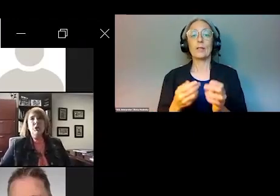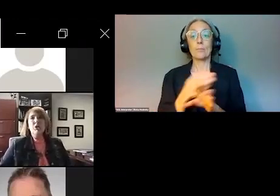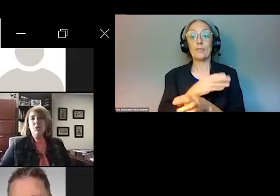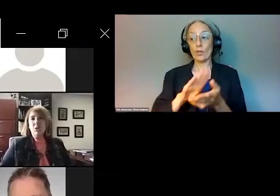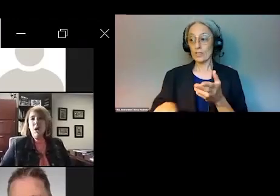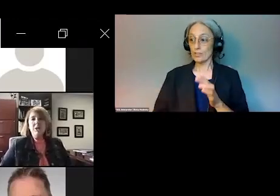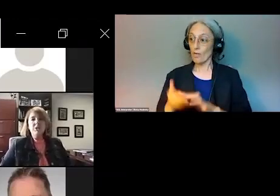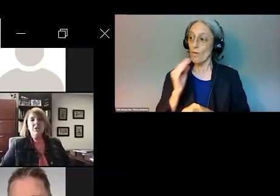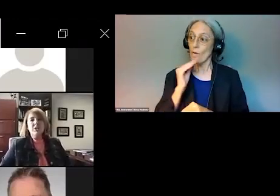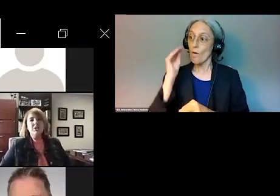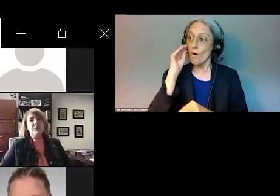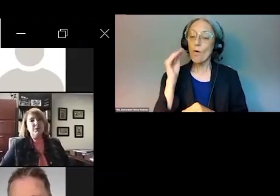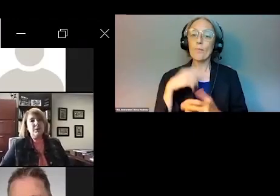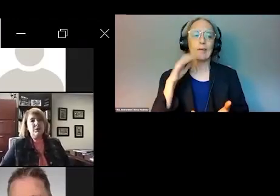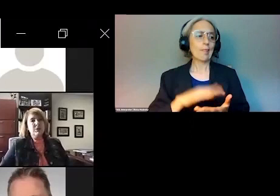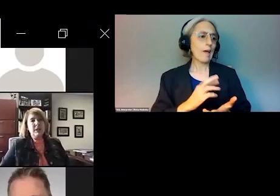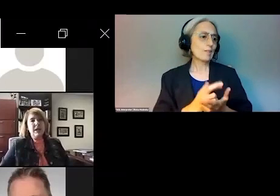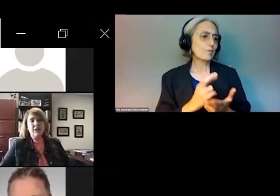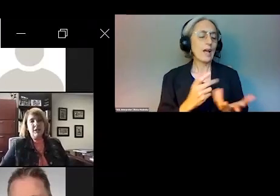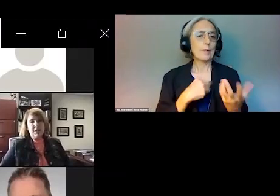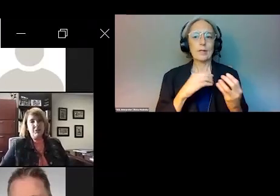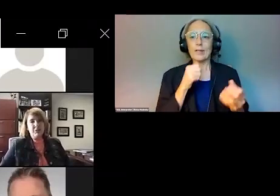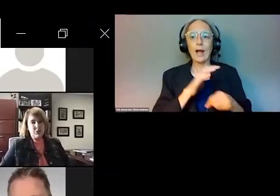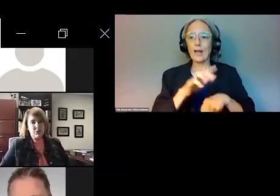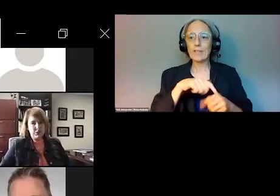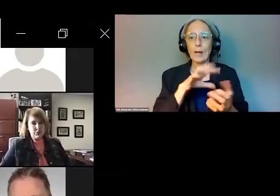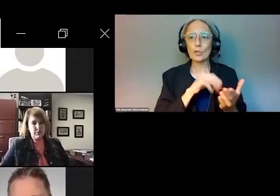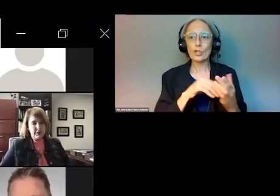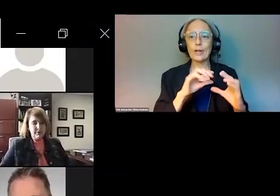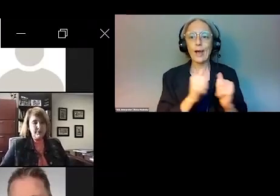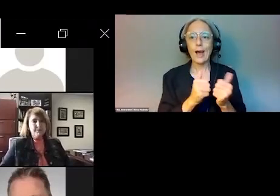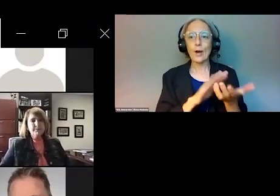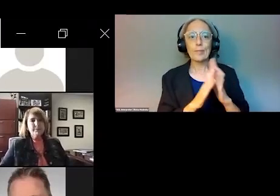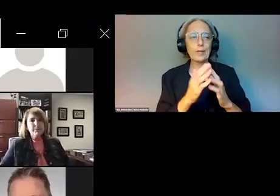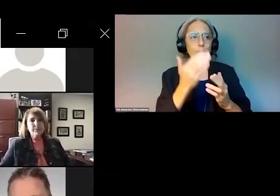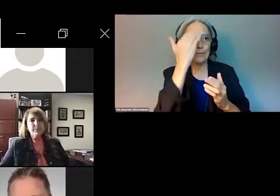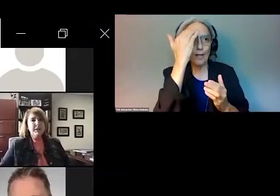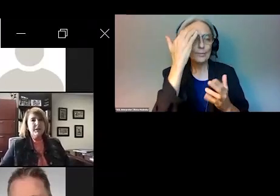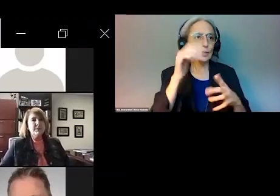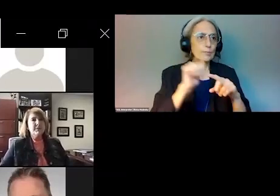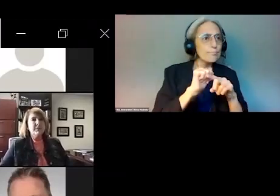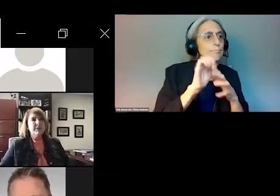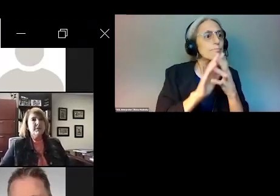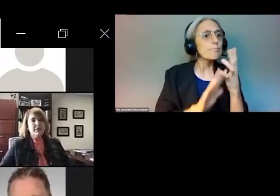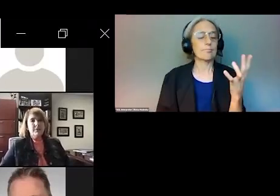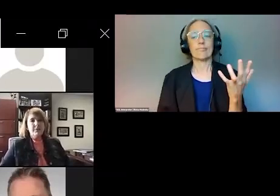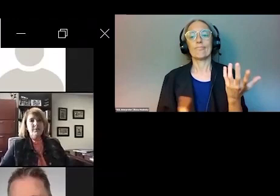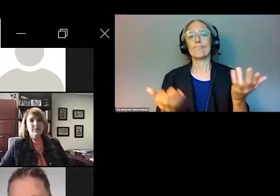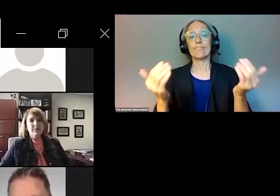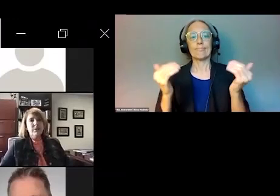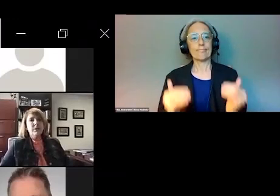really learn the new knowledge and skills that people need to really navigate life with spinal cord injury well. Next,